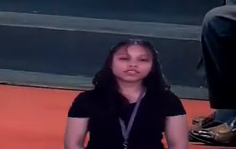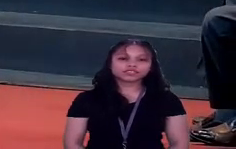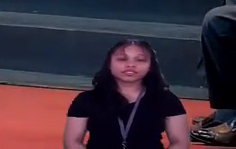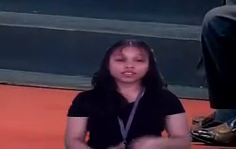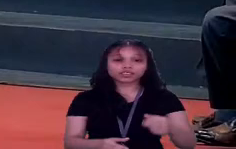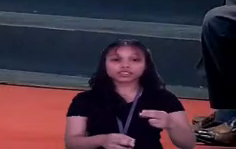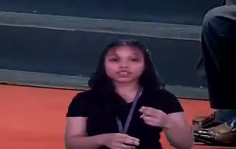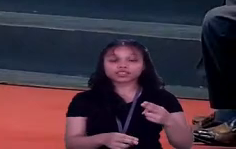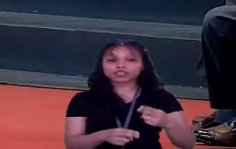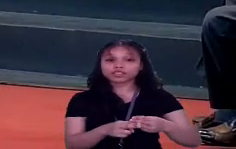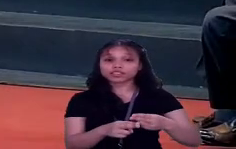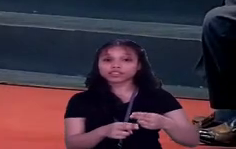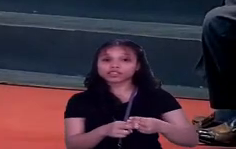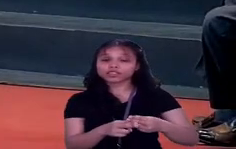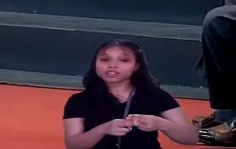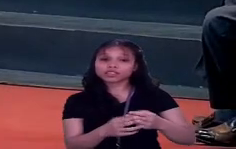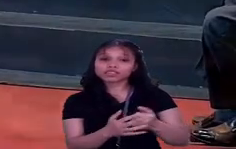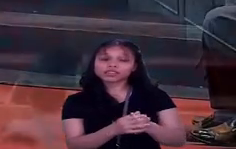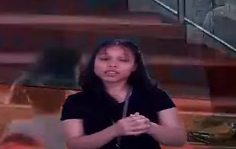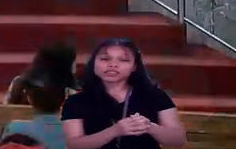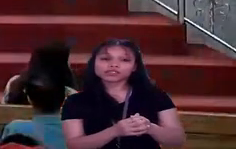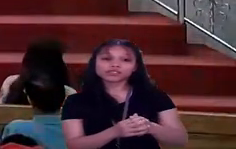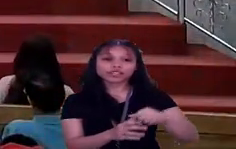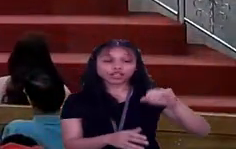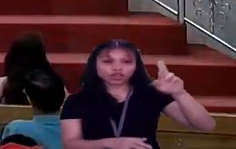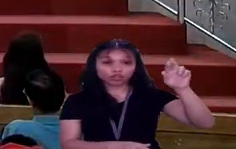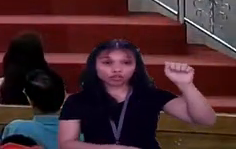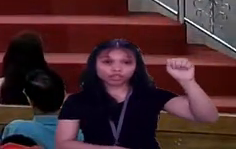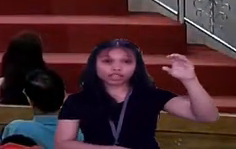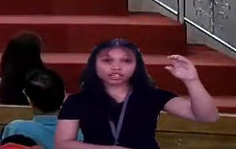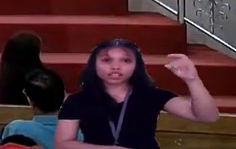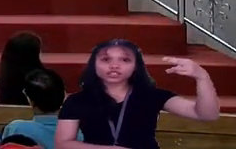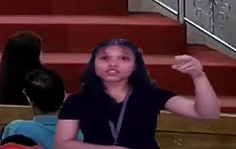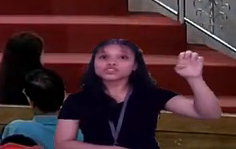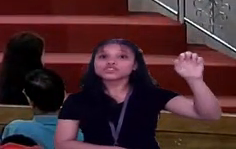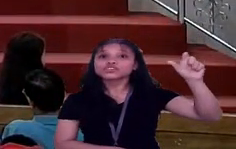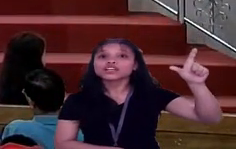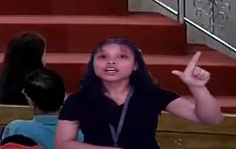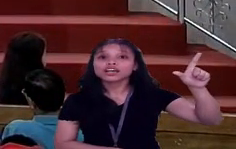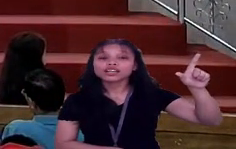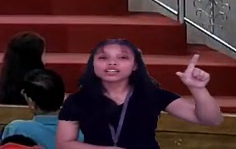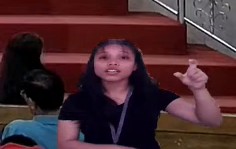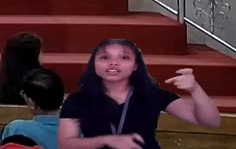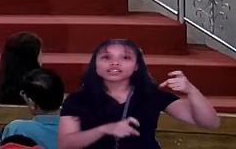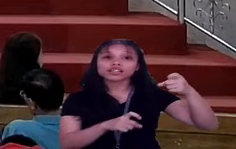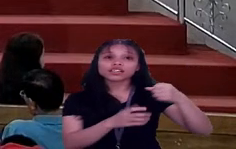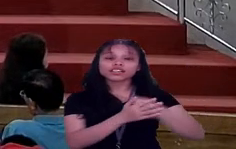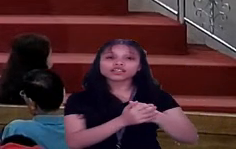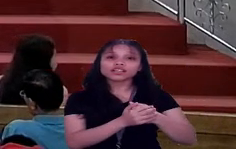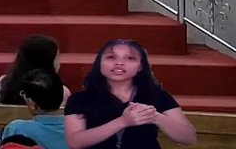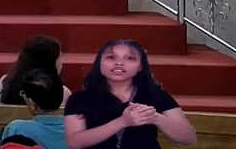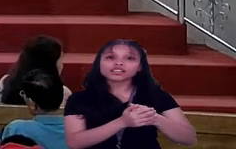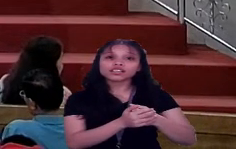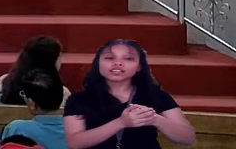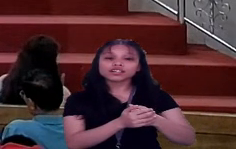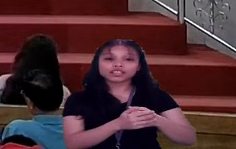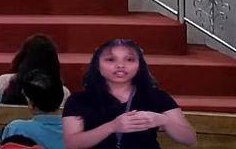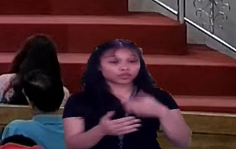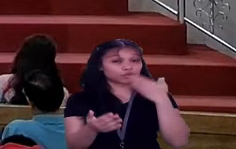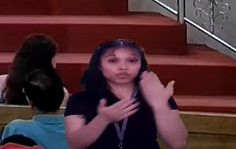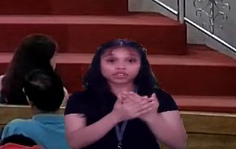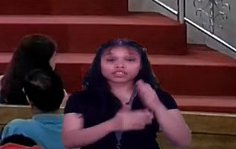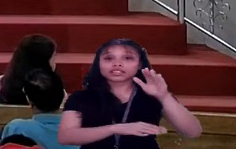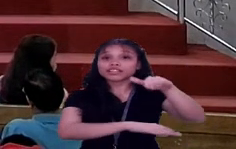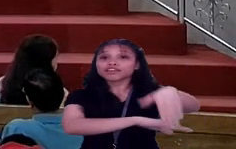Barev Jess, Barilur, Brethren, Im Anun Rachel Ann Clavio, or in English. Hello and good